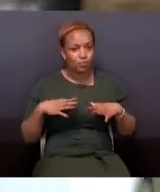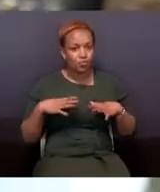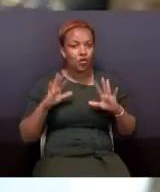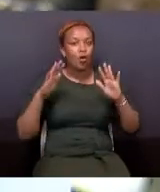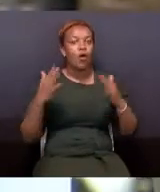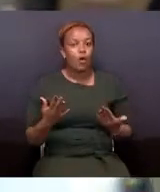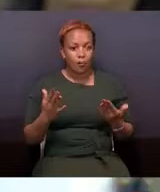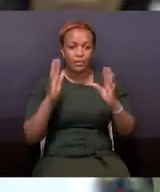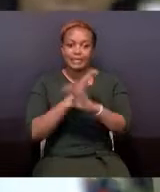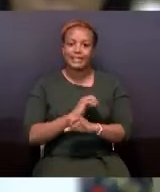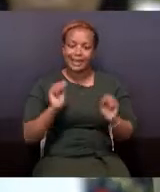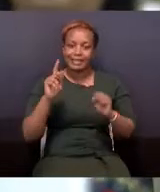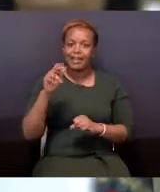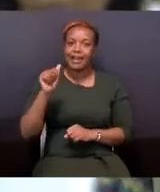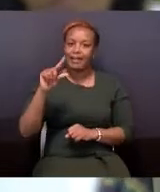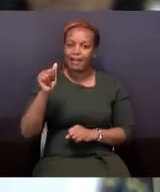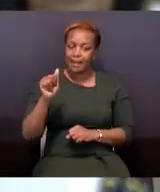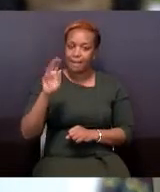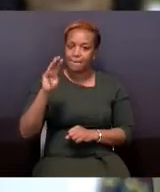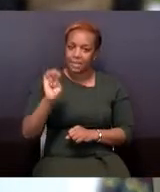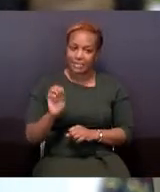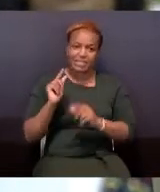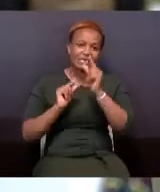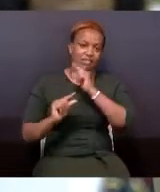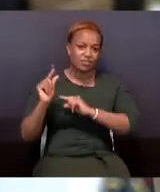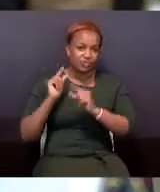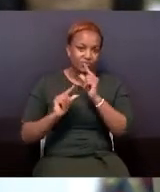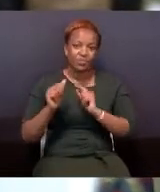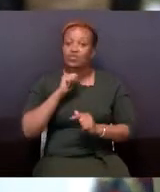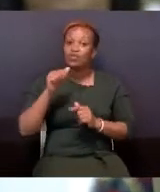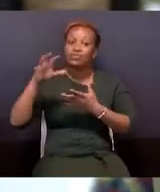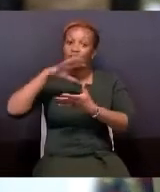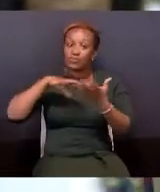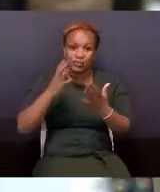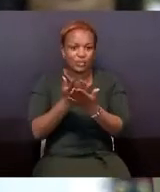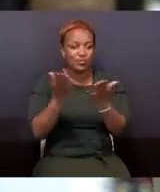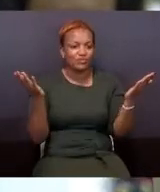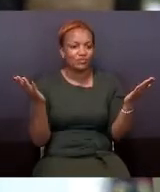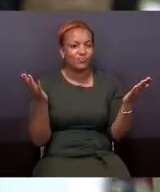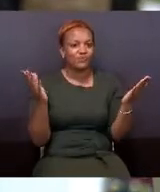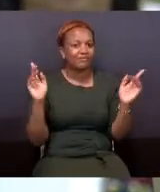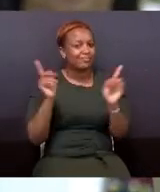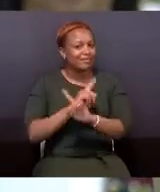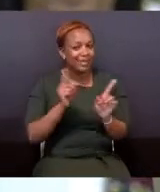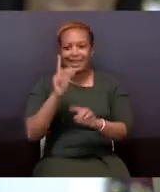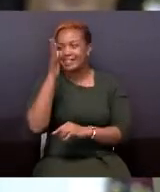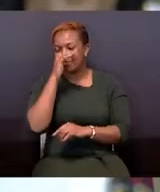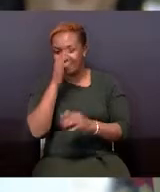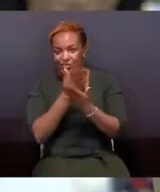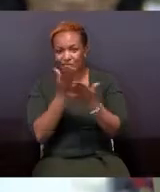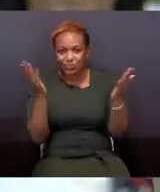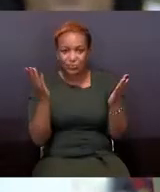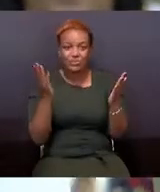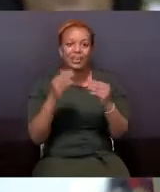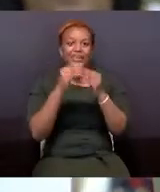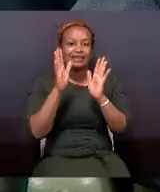Kagame's generation and my generation not confuse you and cheat you that you are the